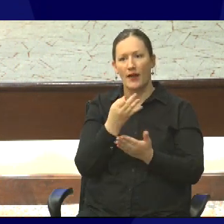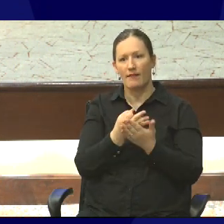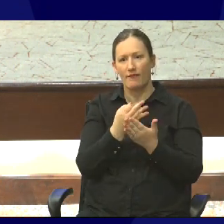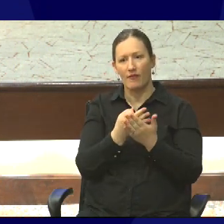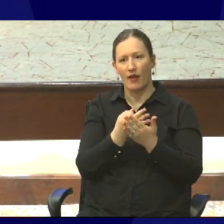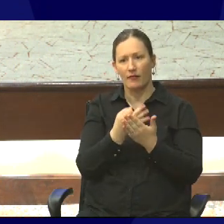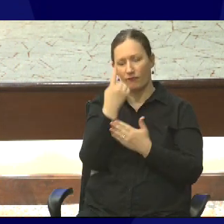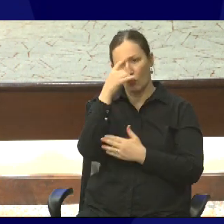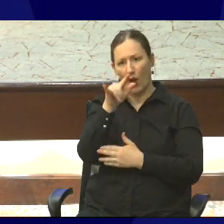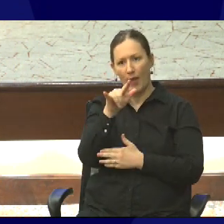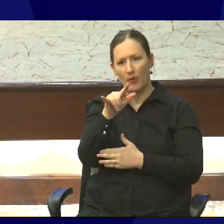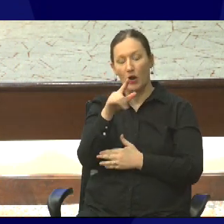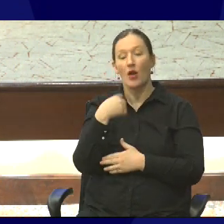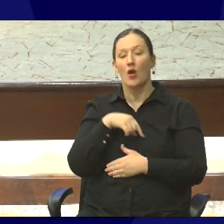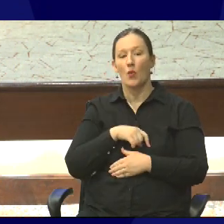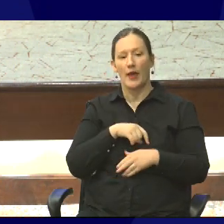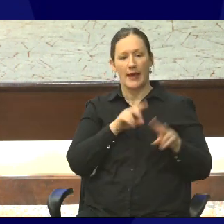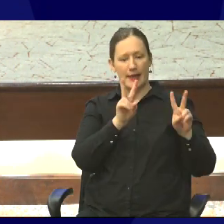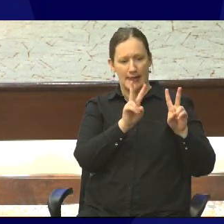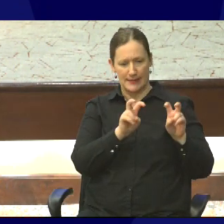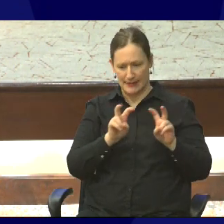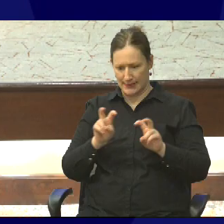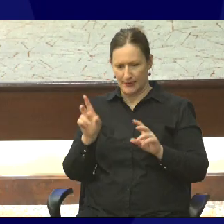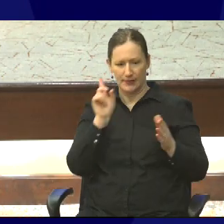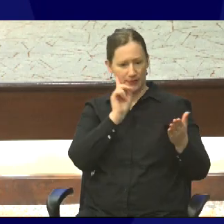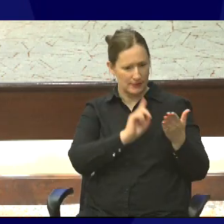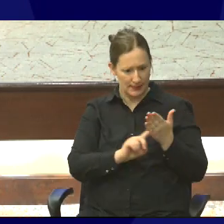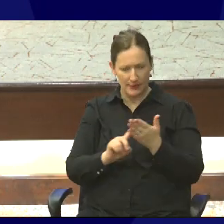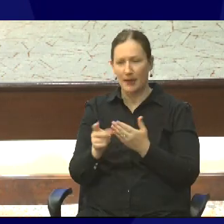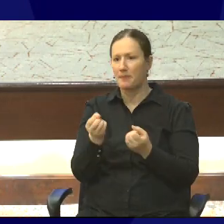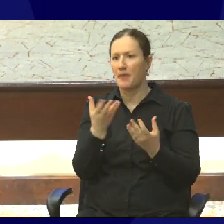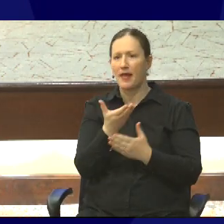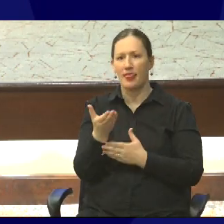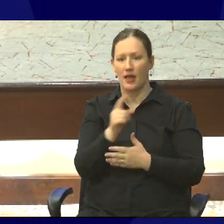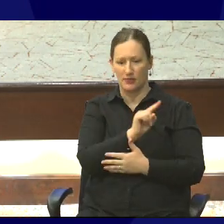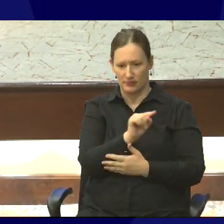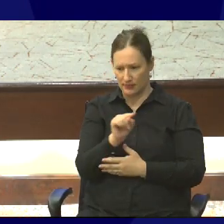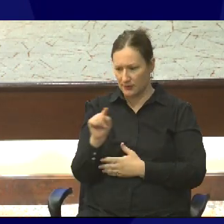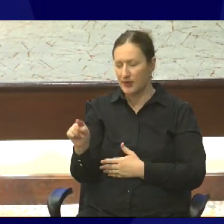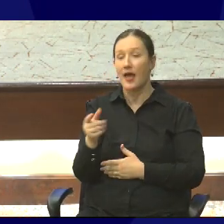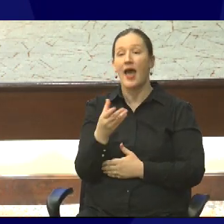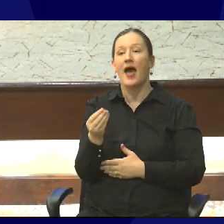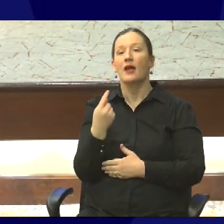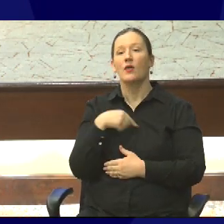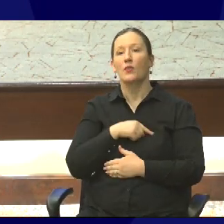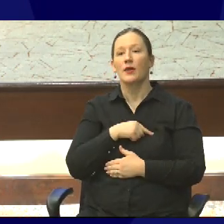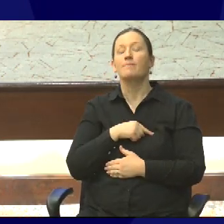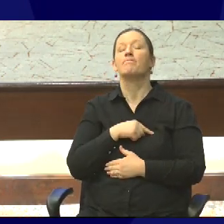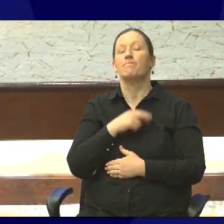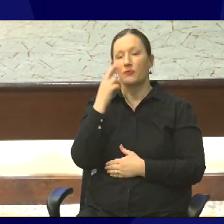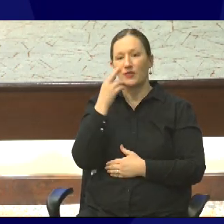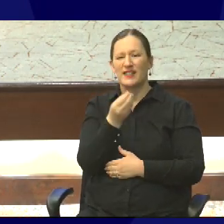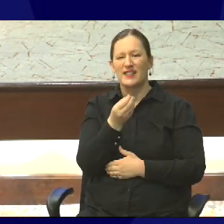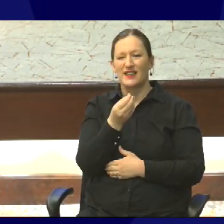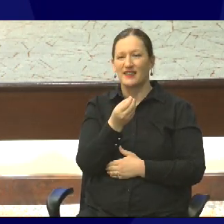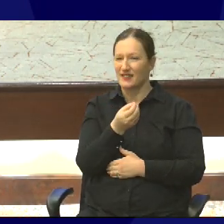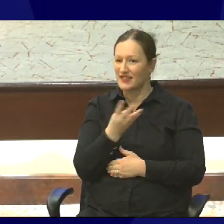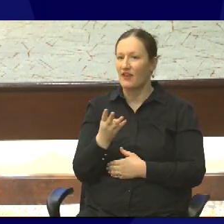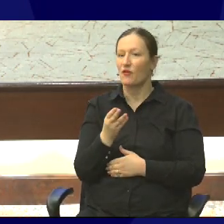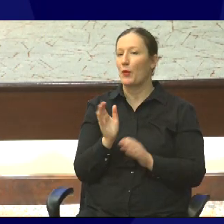We conducted an analysis of a lot of things, and we came up with a lot of little reasons that add up to a lot of little